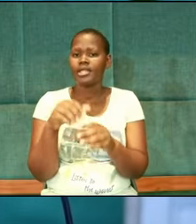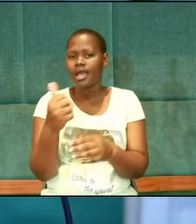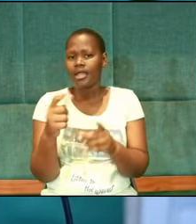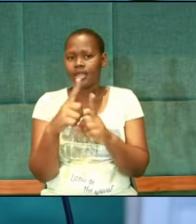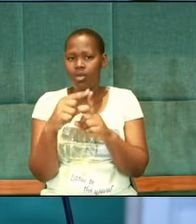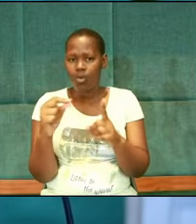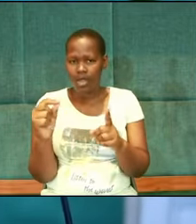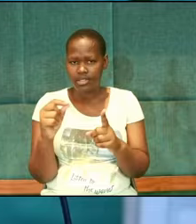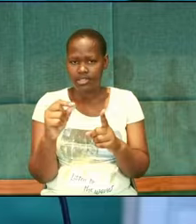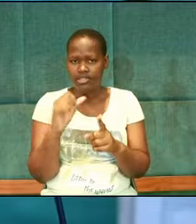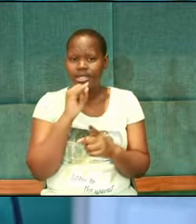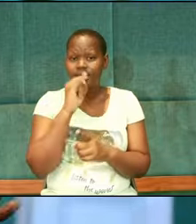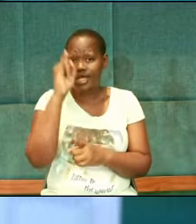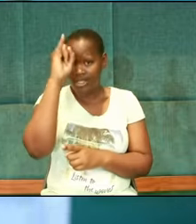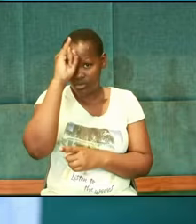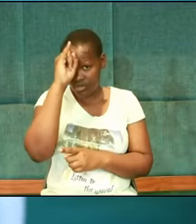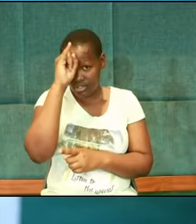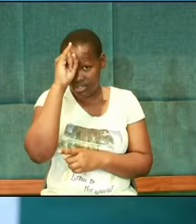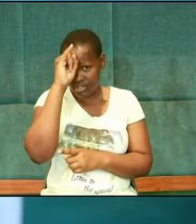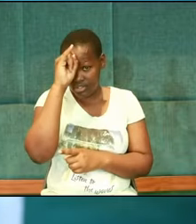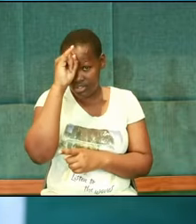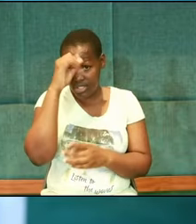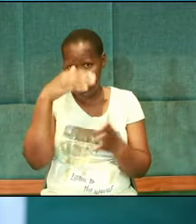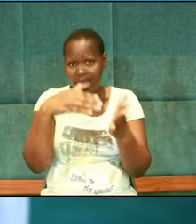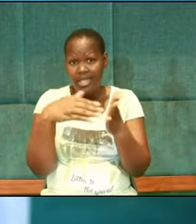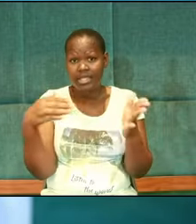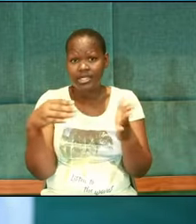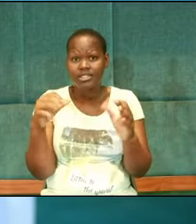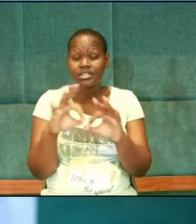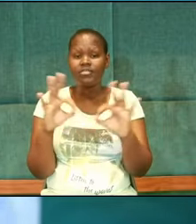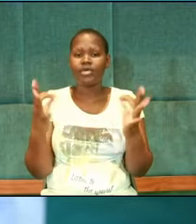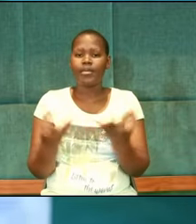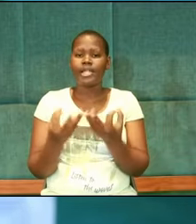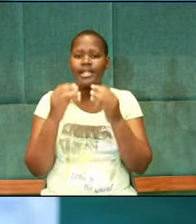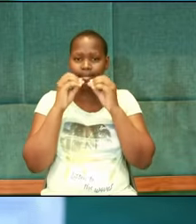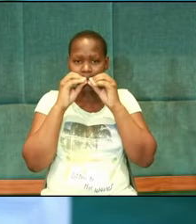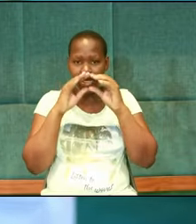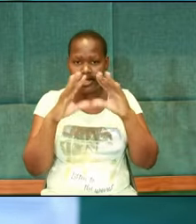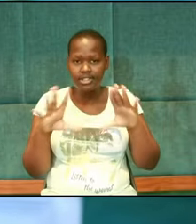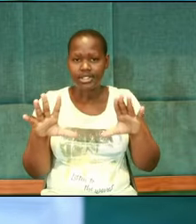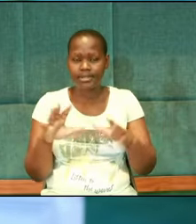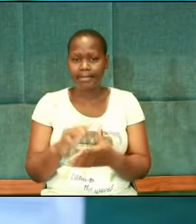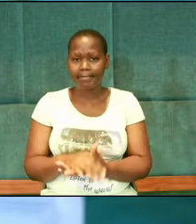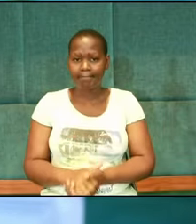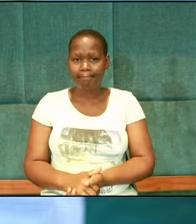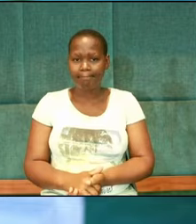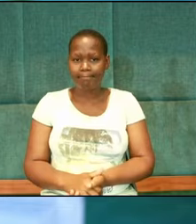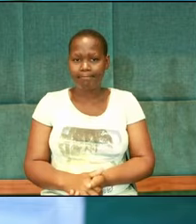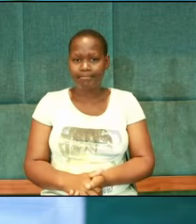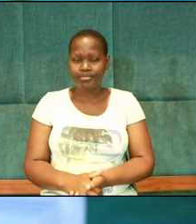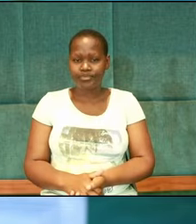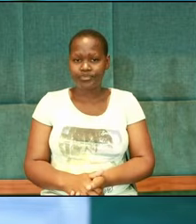ignorance is against the family's blessings.